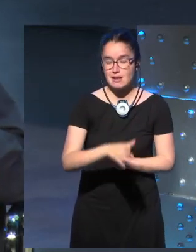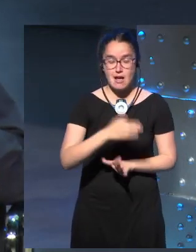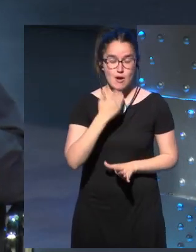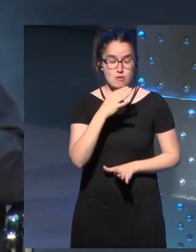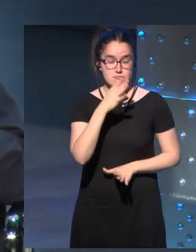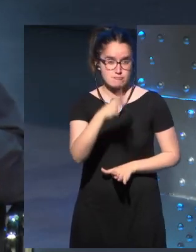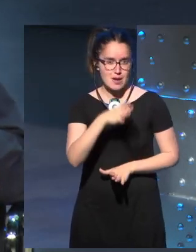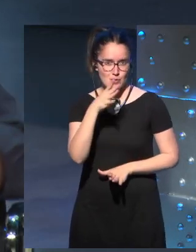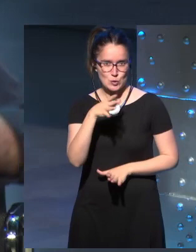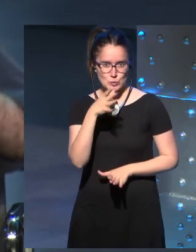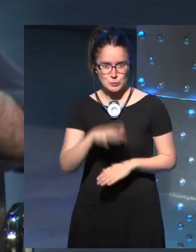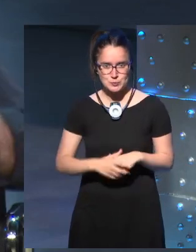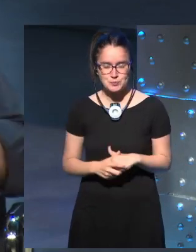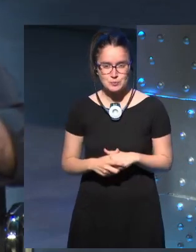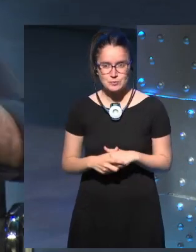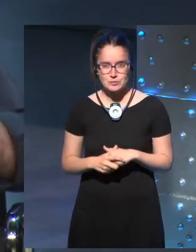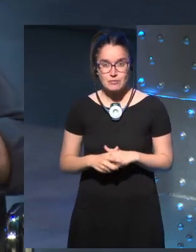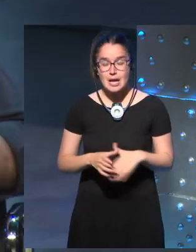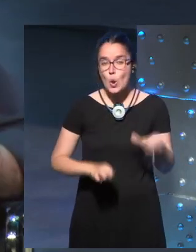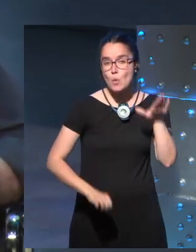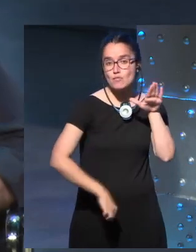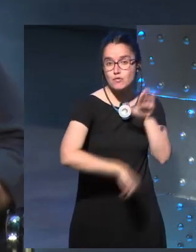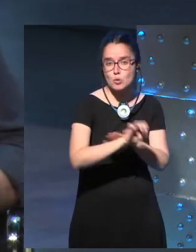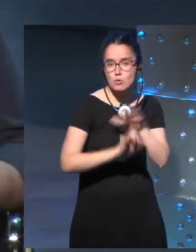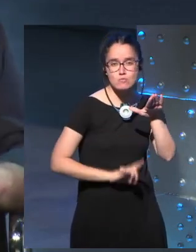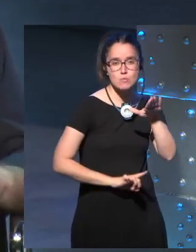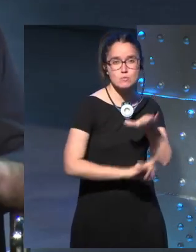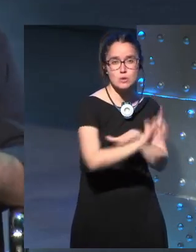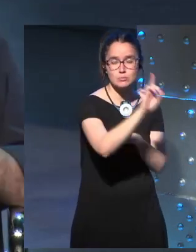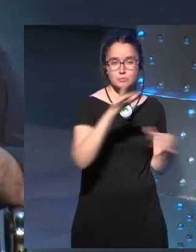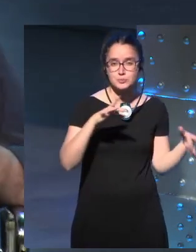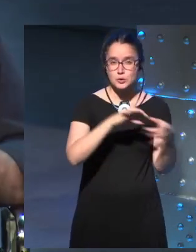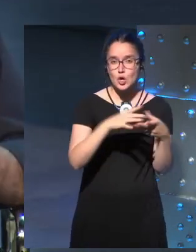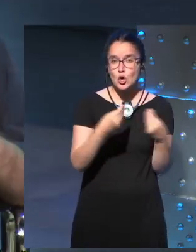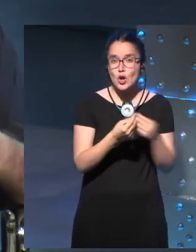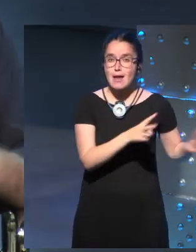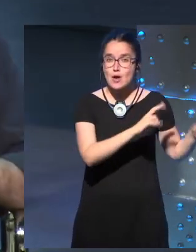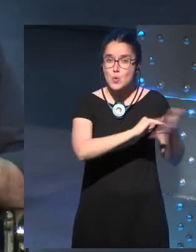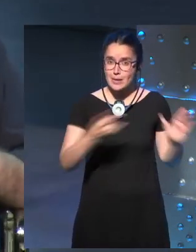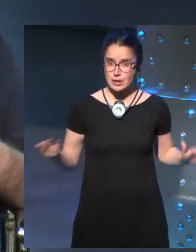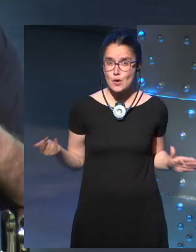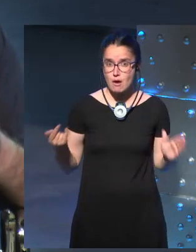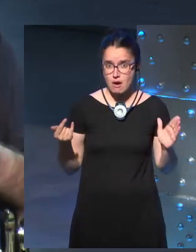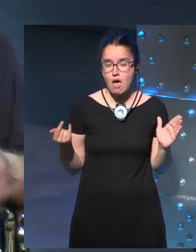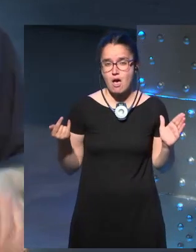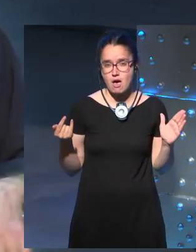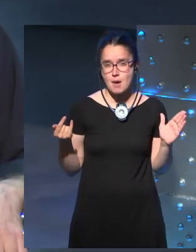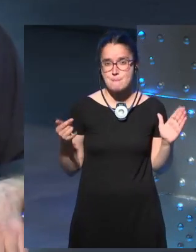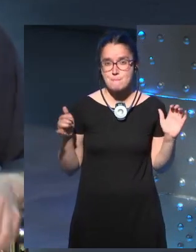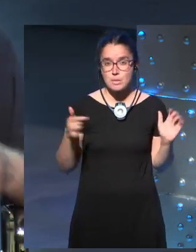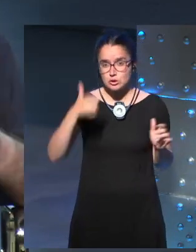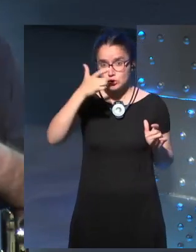And football has developed in relationship to a new technology. Now, the strange thing about